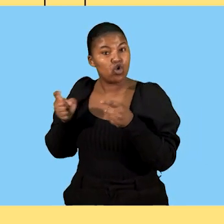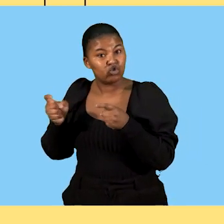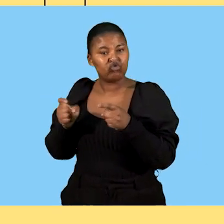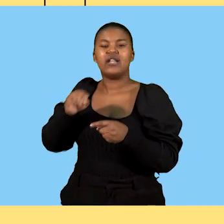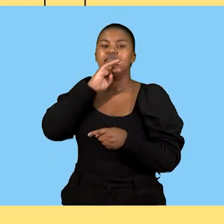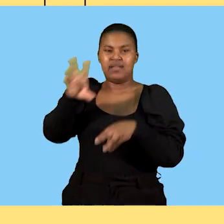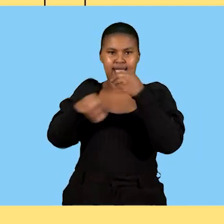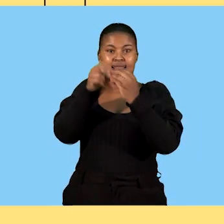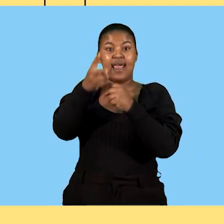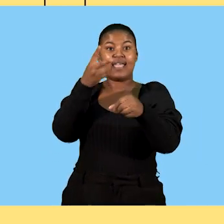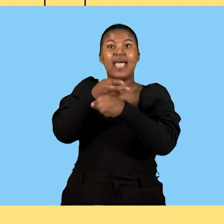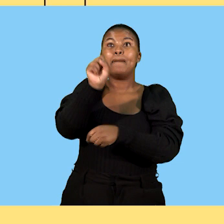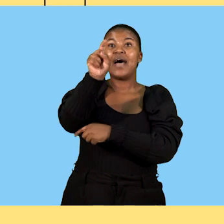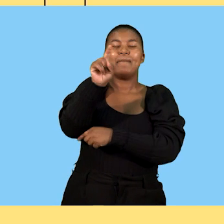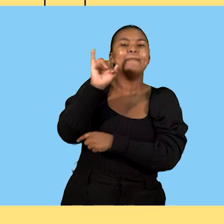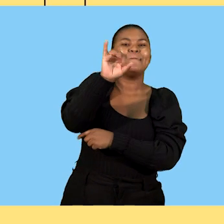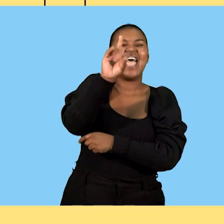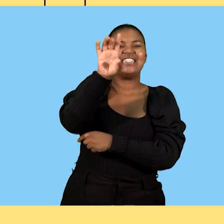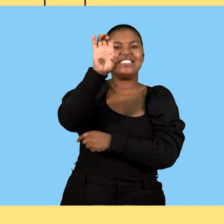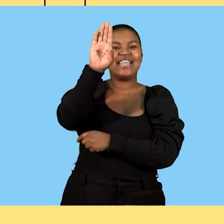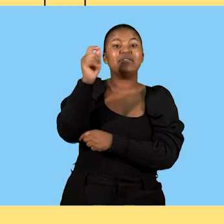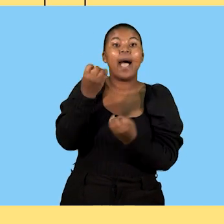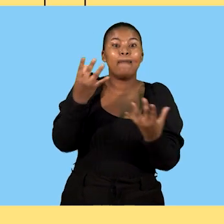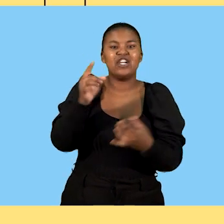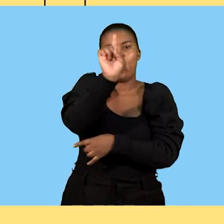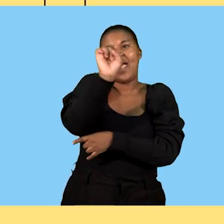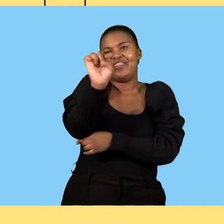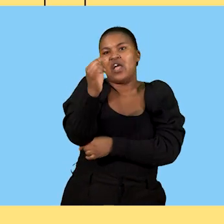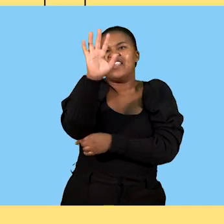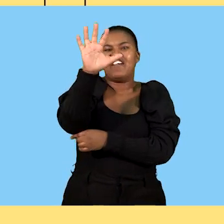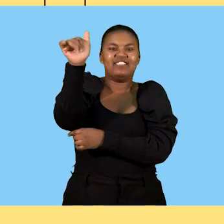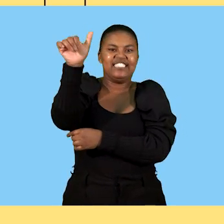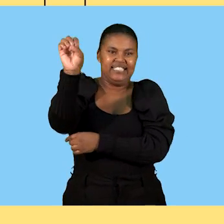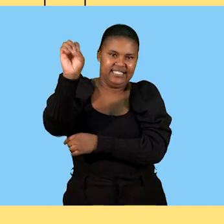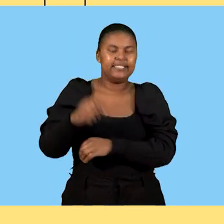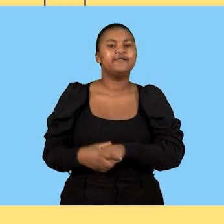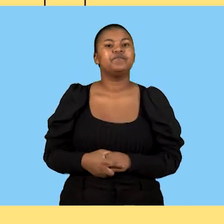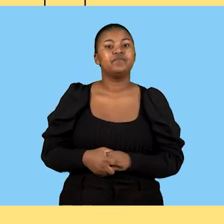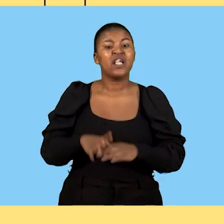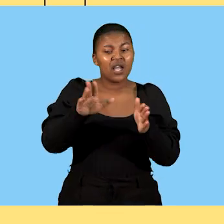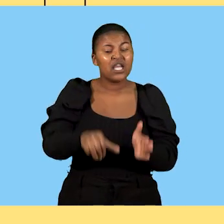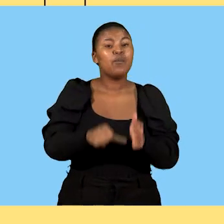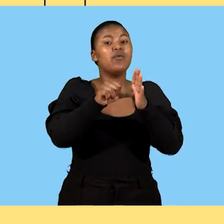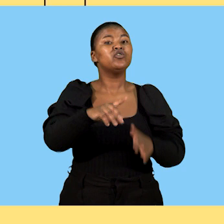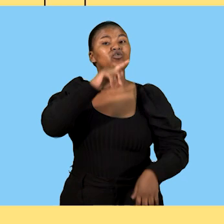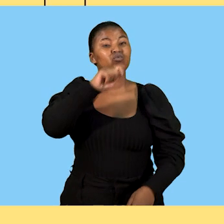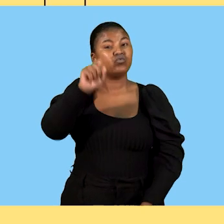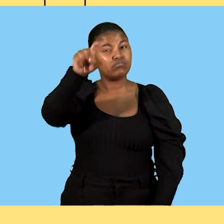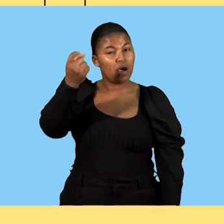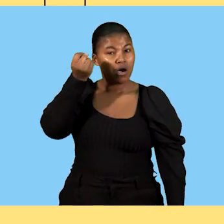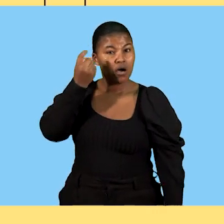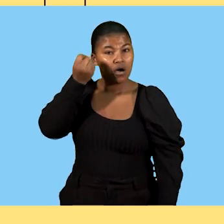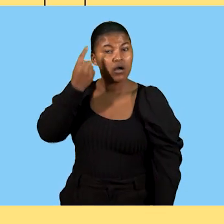1,560. So also come here 1,560. Very important that you get to